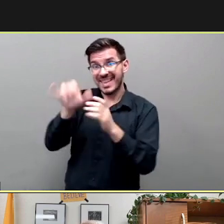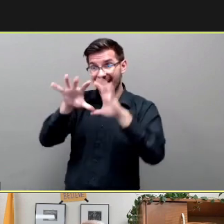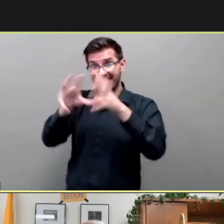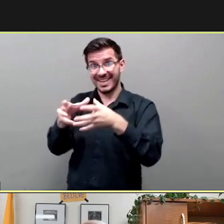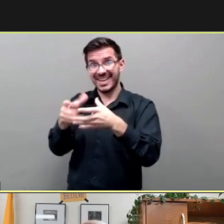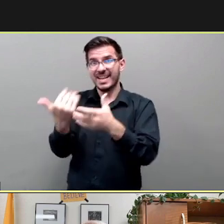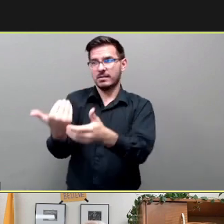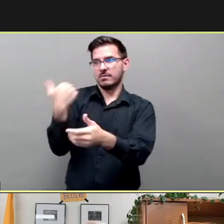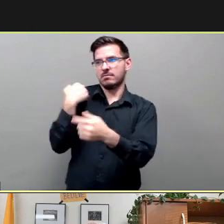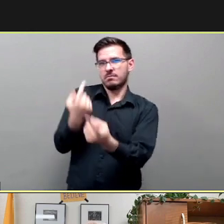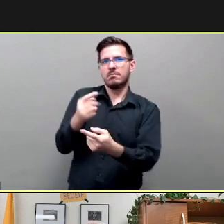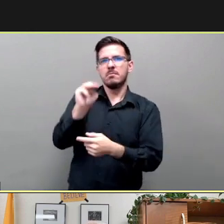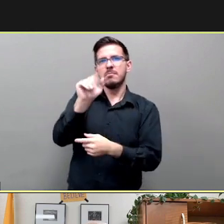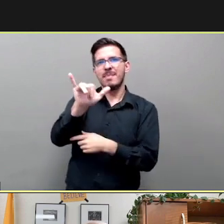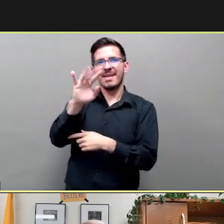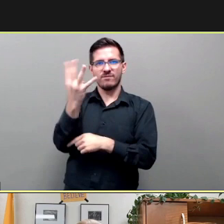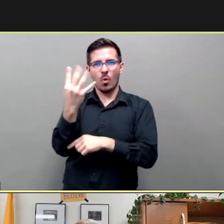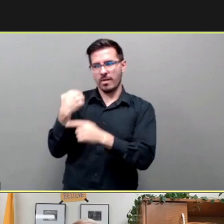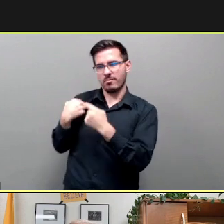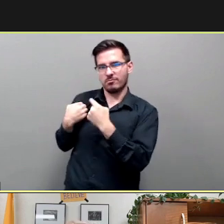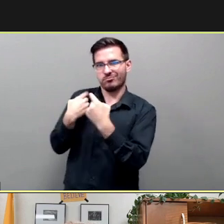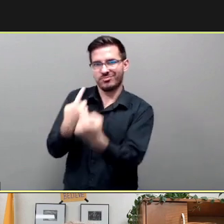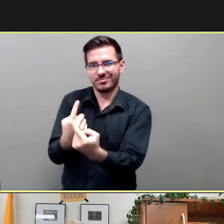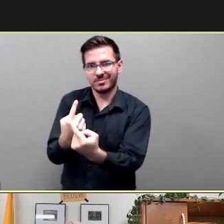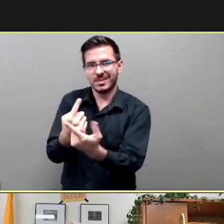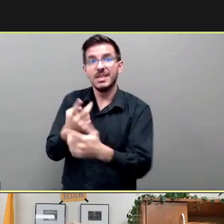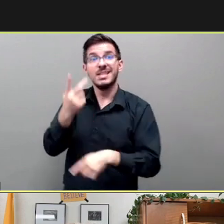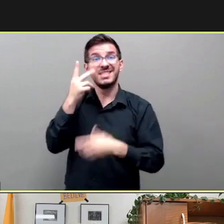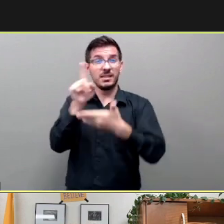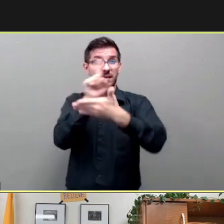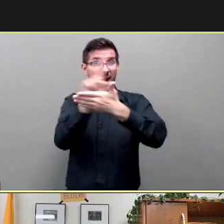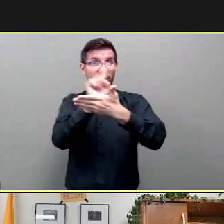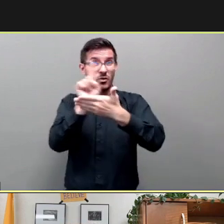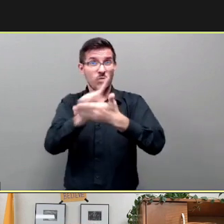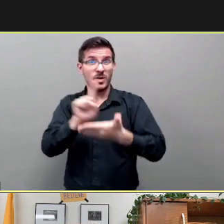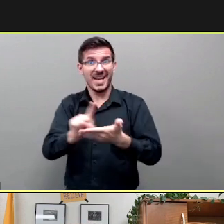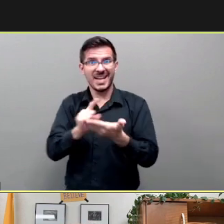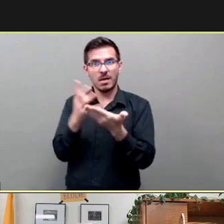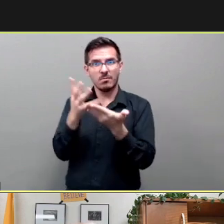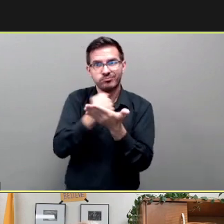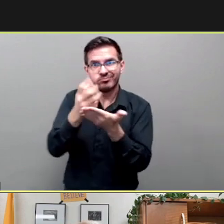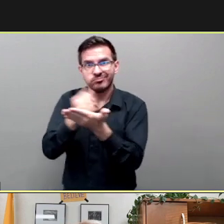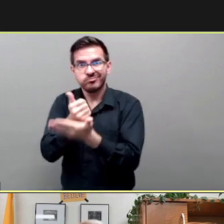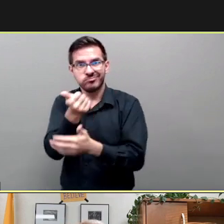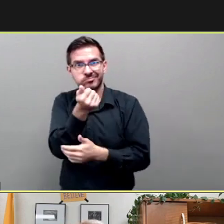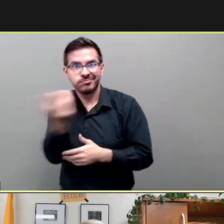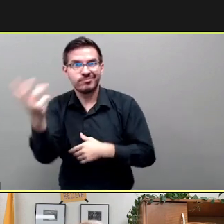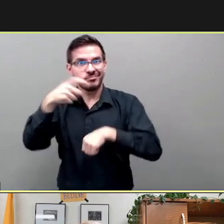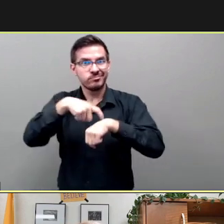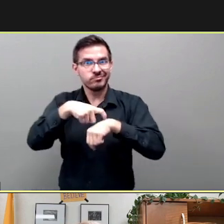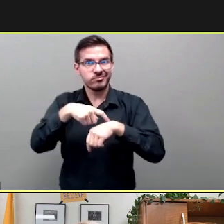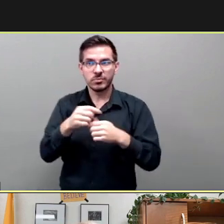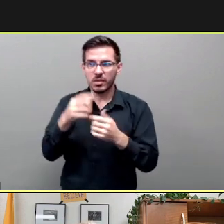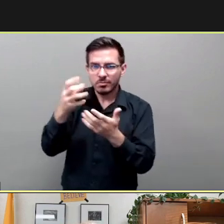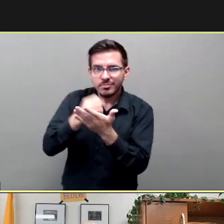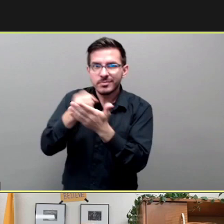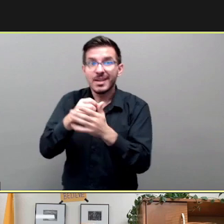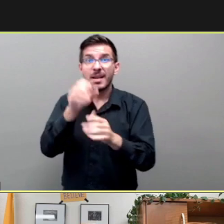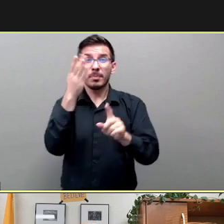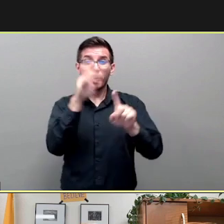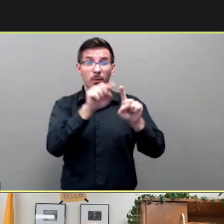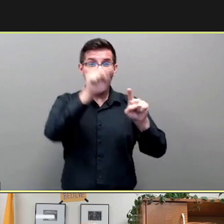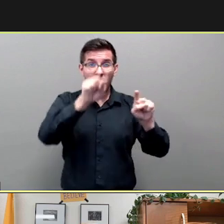And you can see they're collecting more than once a week, actually, for this. And the blue line is the number